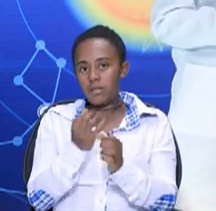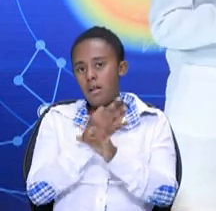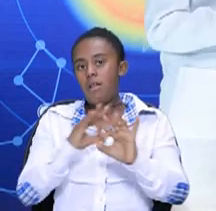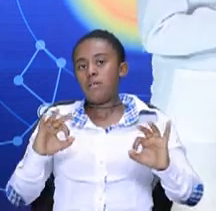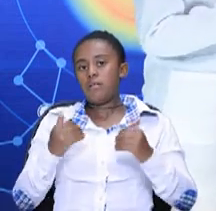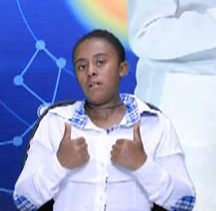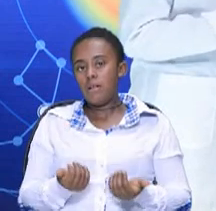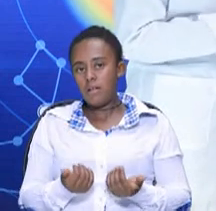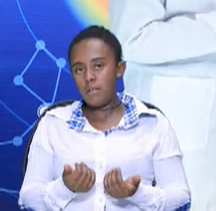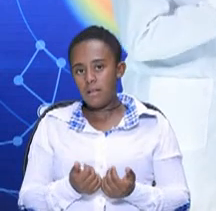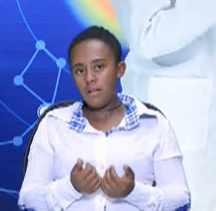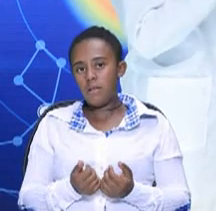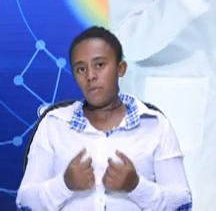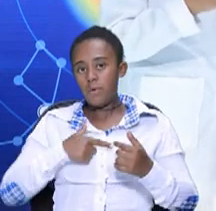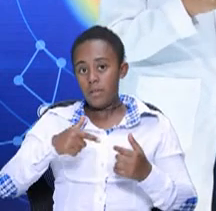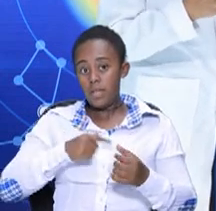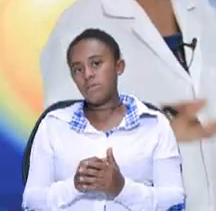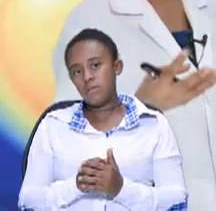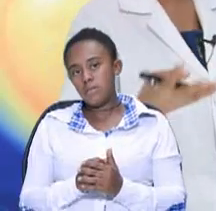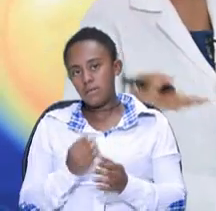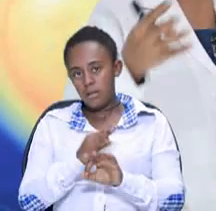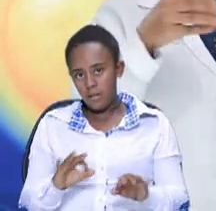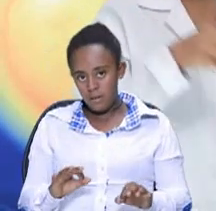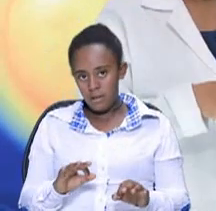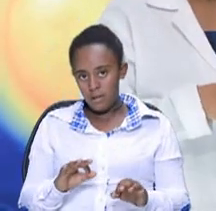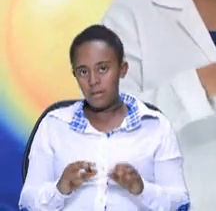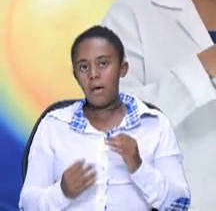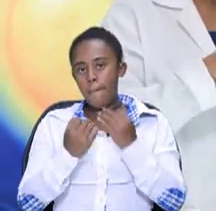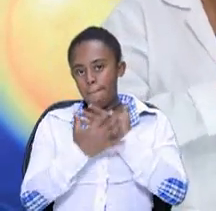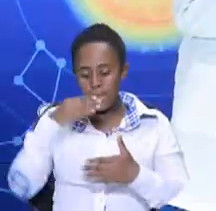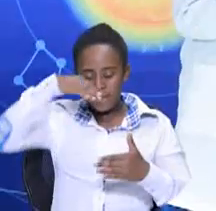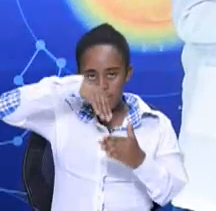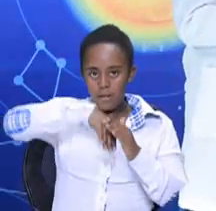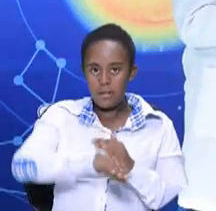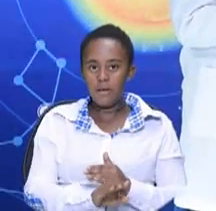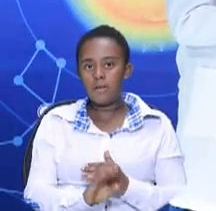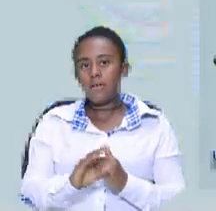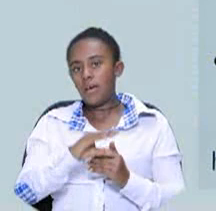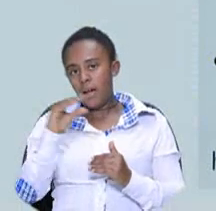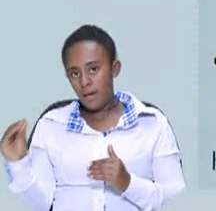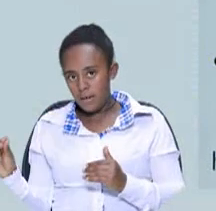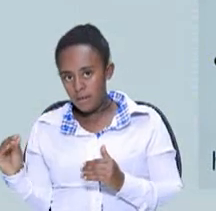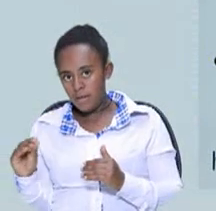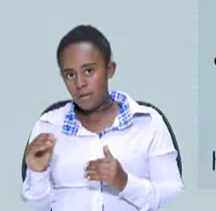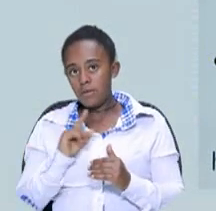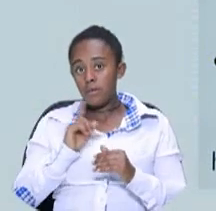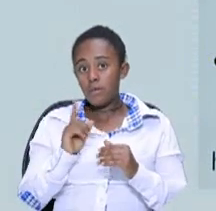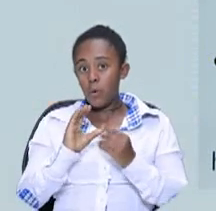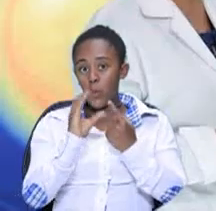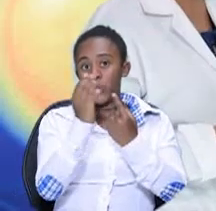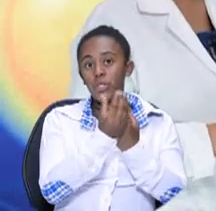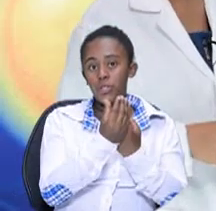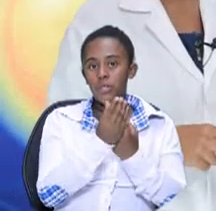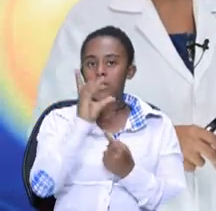chambers. When the heart chamber relax, blood will enter to these chambers, and we call this